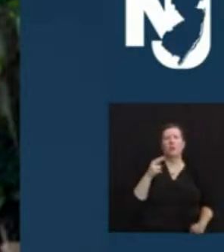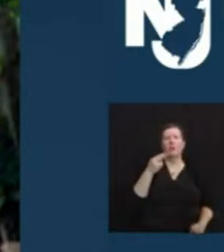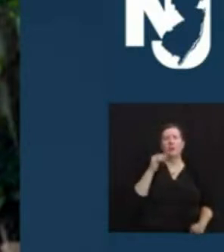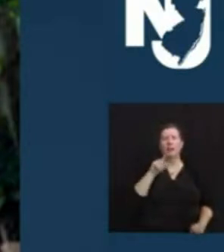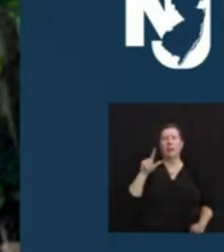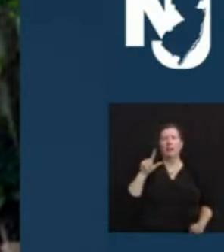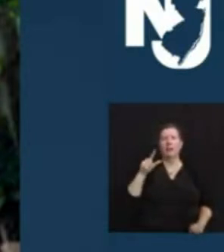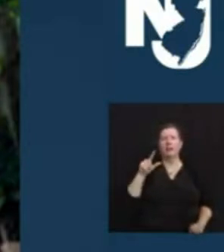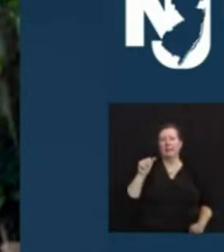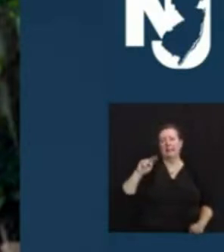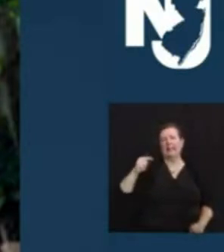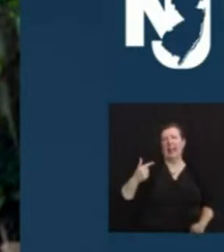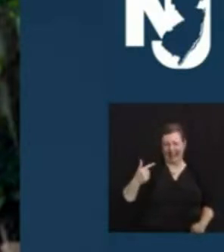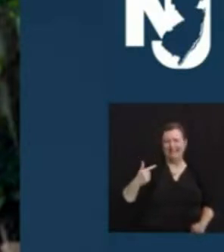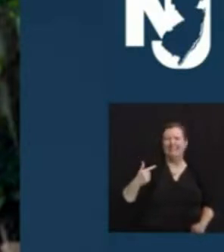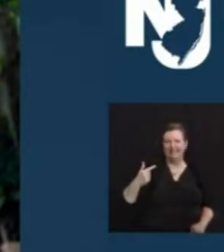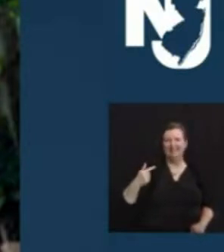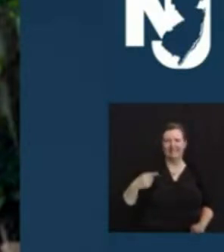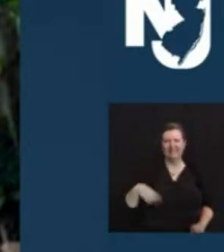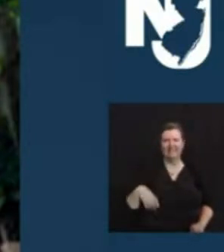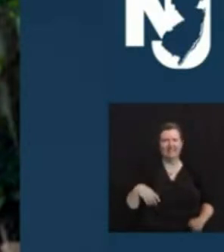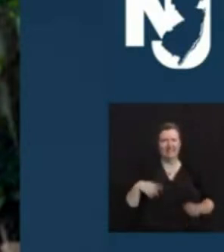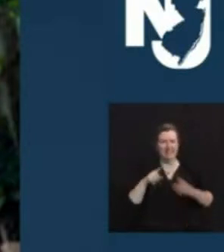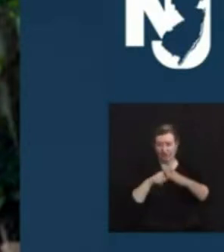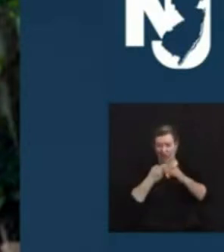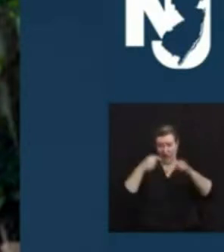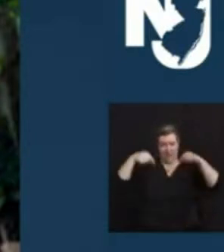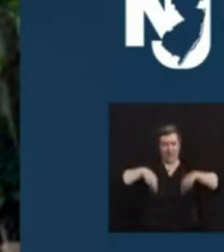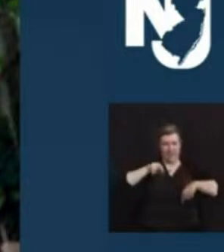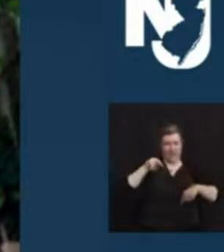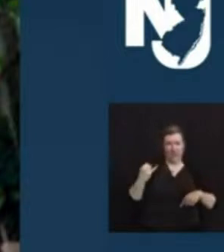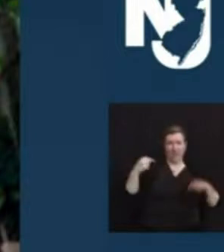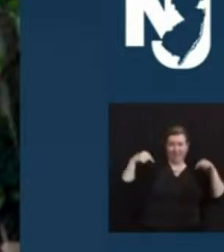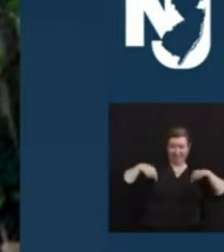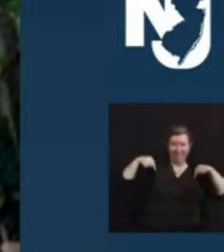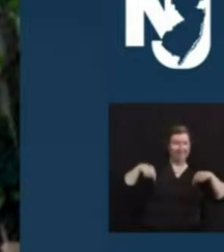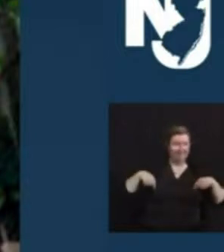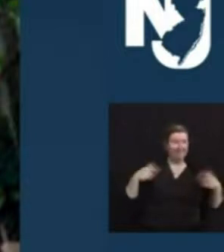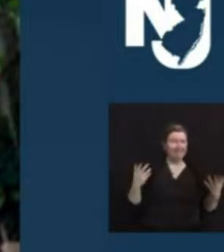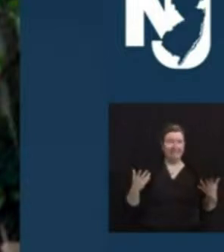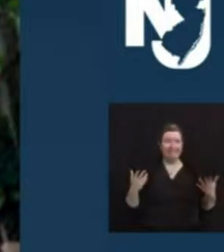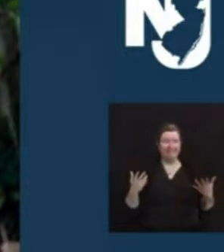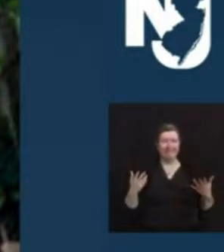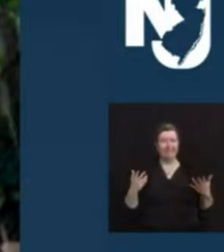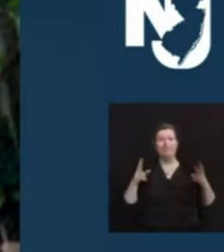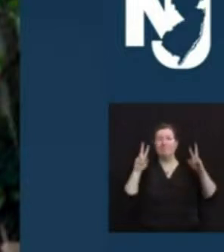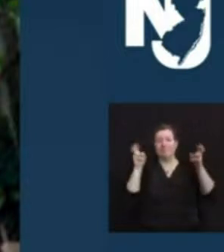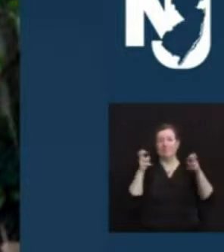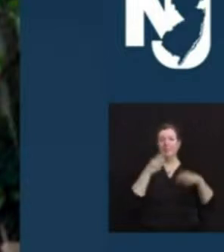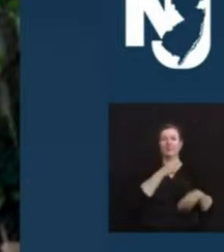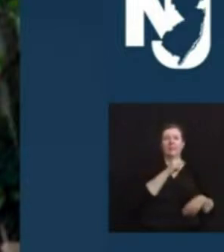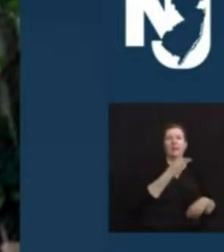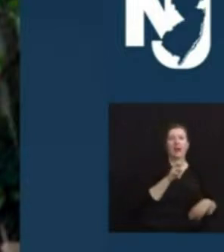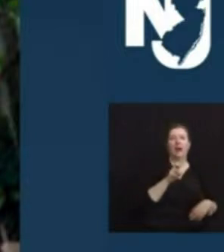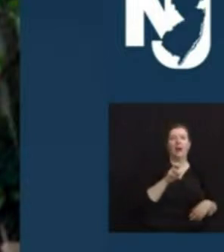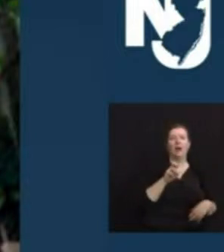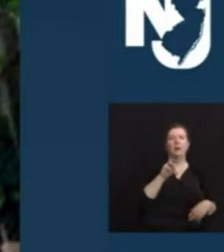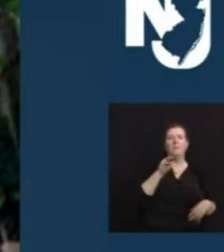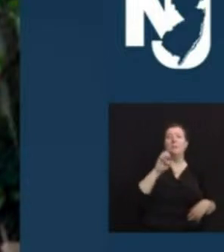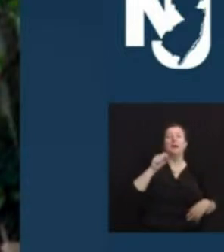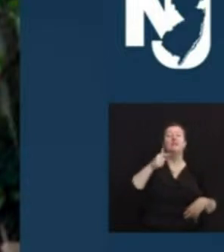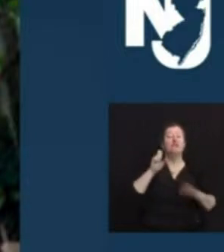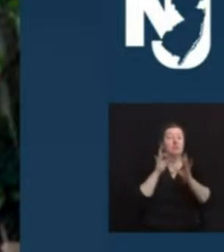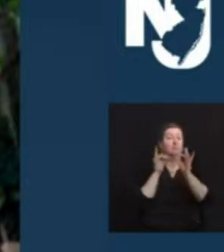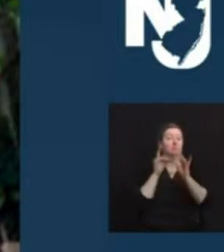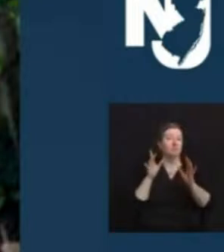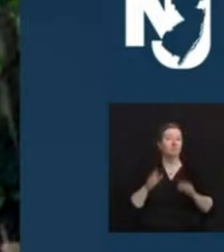right here in the Great Garden State. The Message was the first rap song to highlight socioeconomic inequities and to talk about